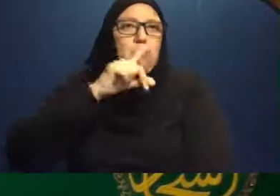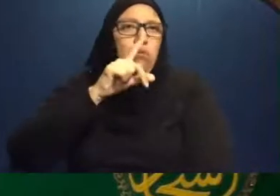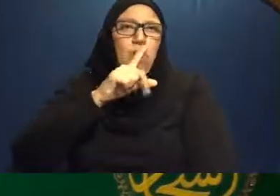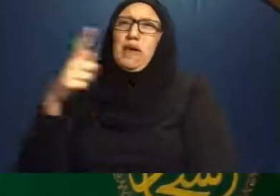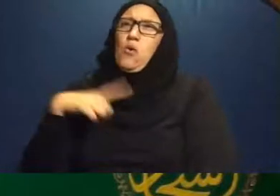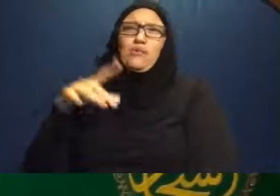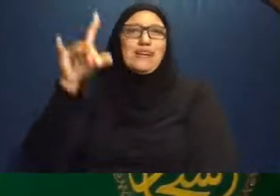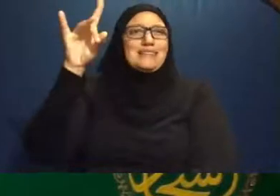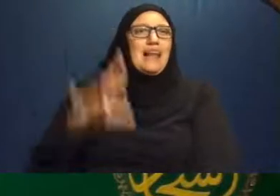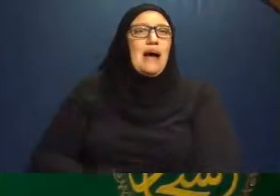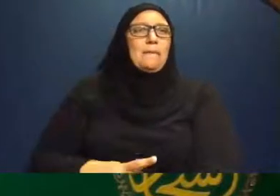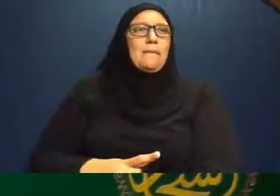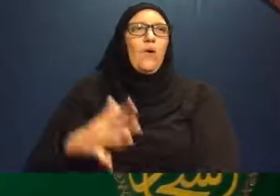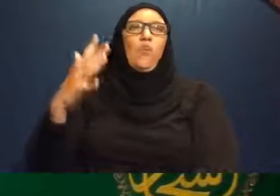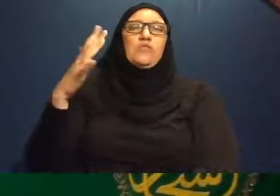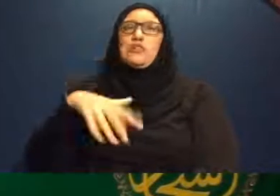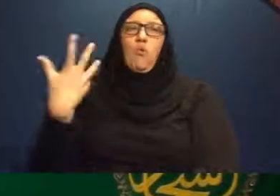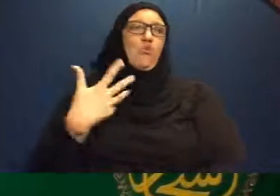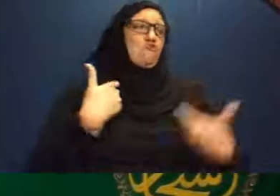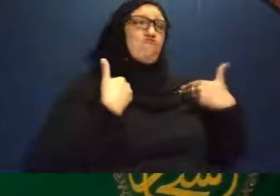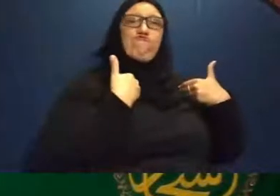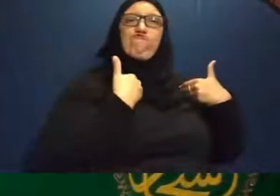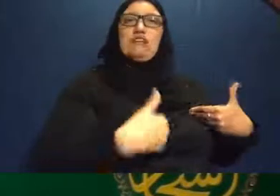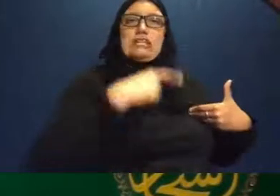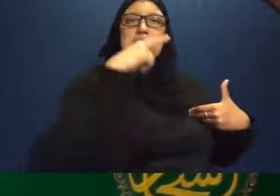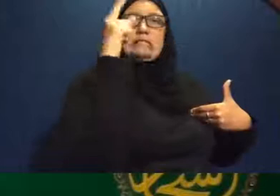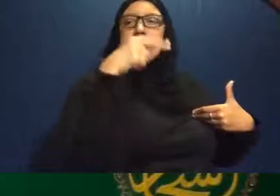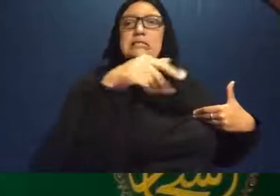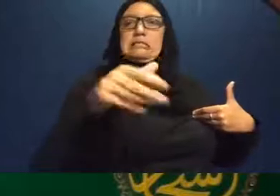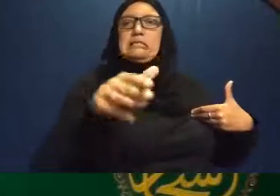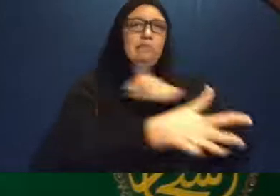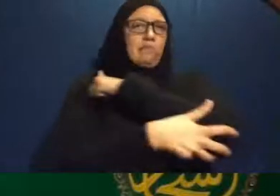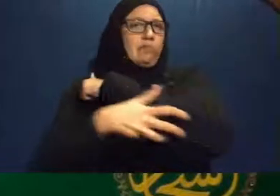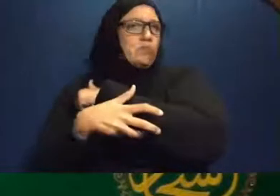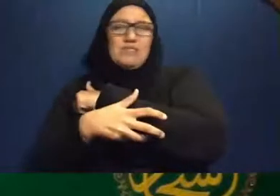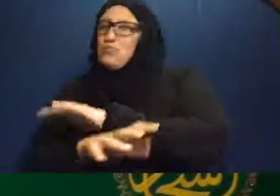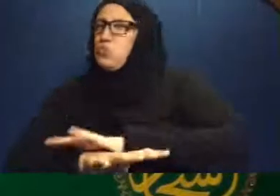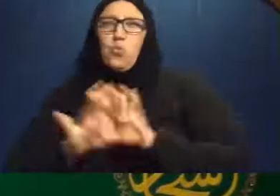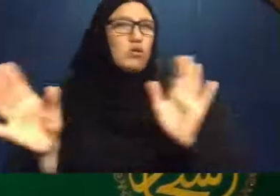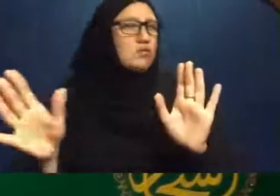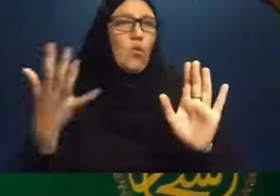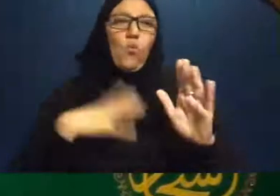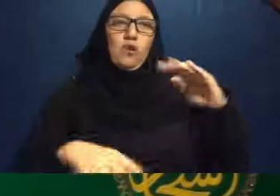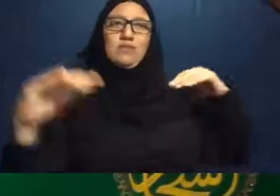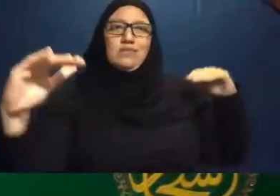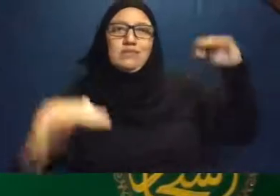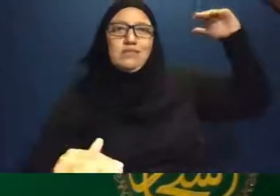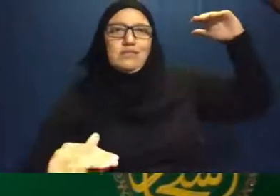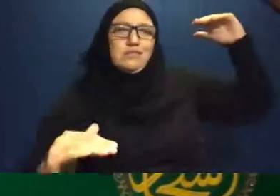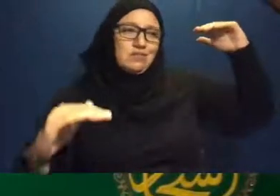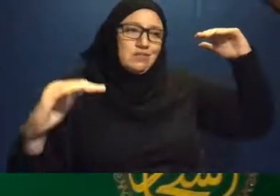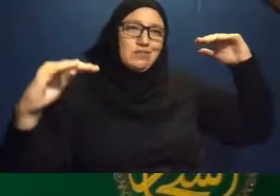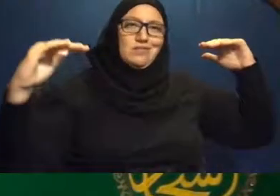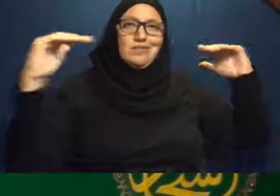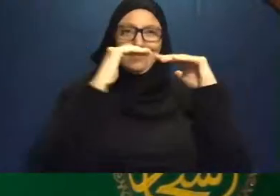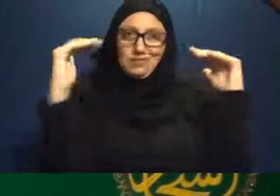to divide the community into two economic class distinct from each other. Wants to bridge the gap. And